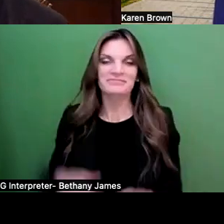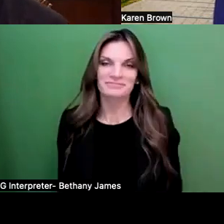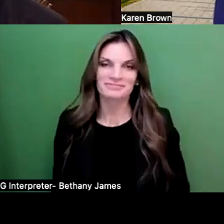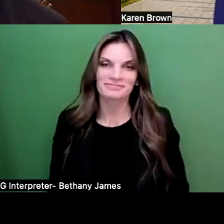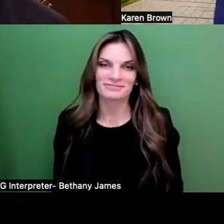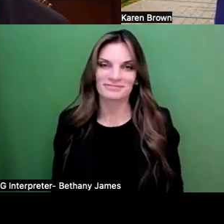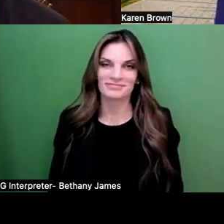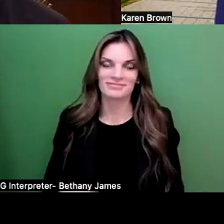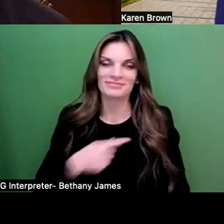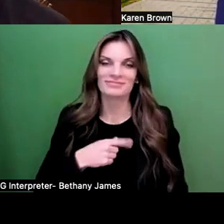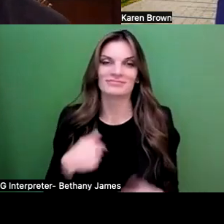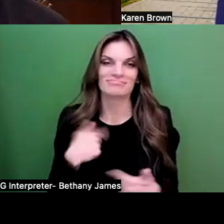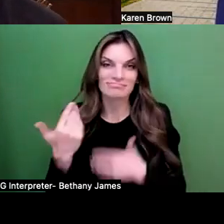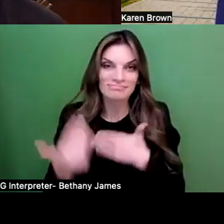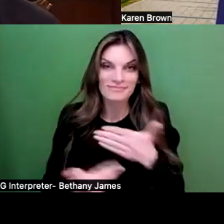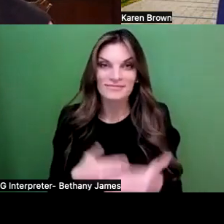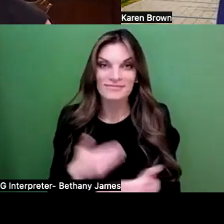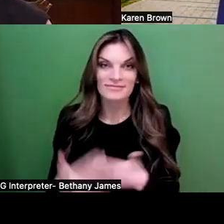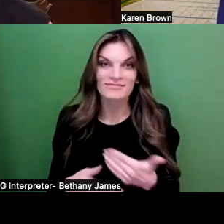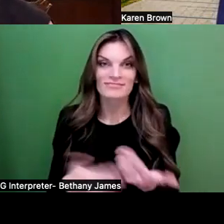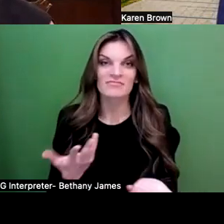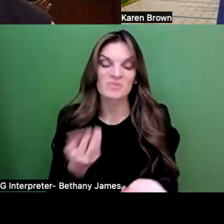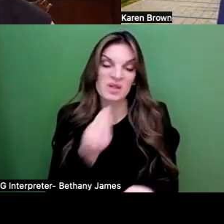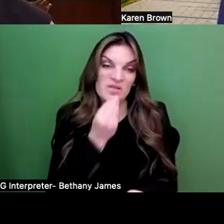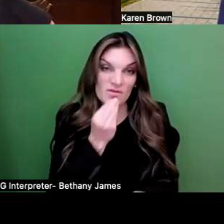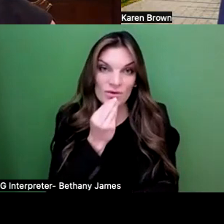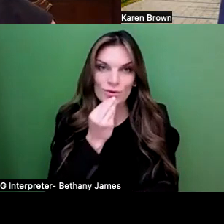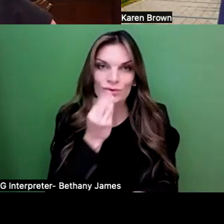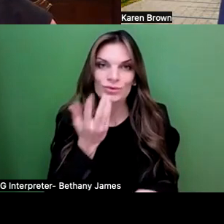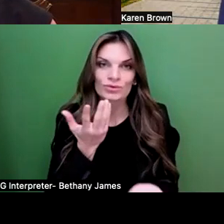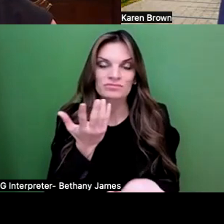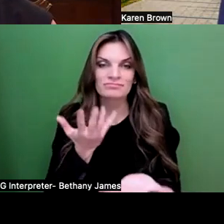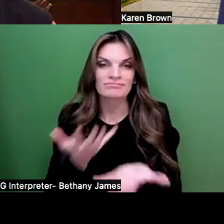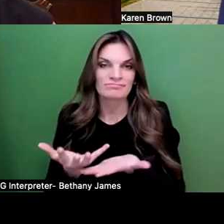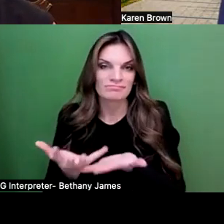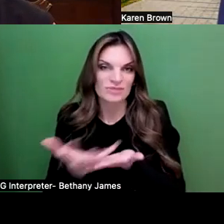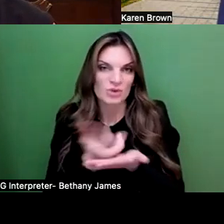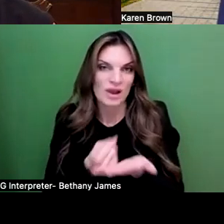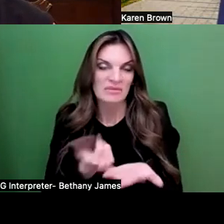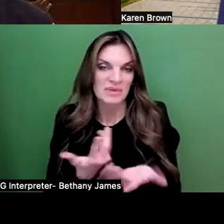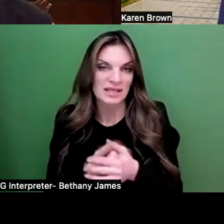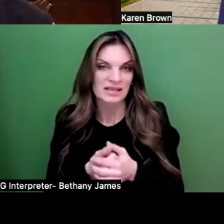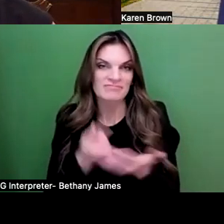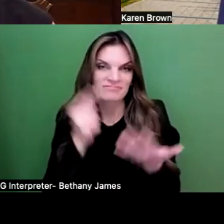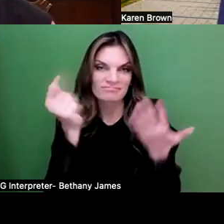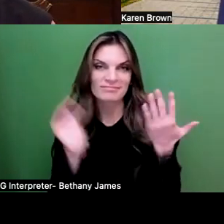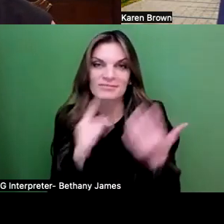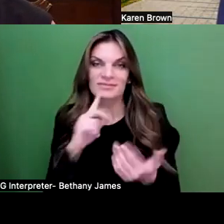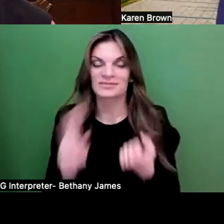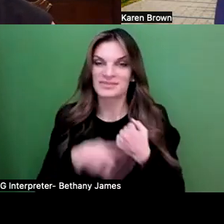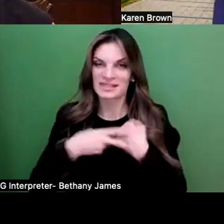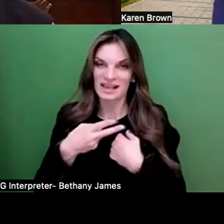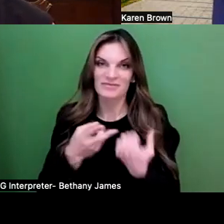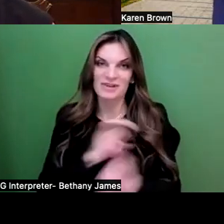we've taken a lot of steps towards food scrapping, all sorts of things that could save energy and help us be more